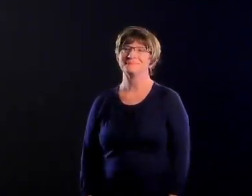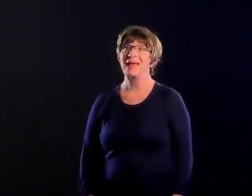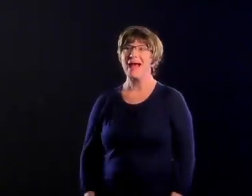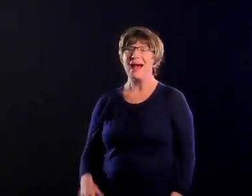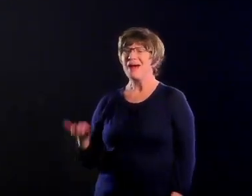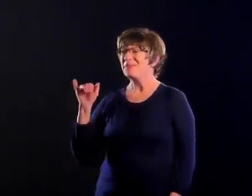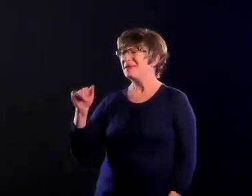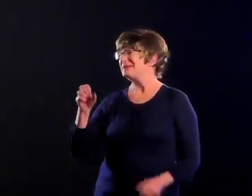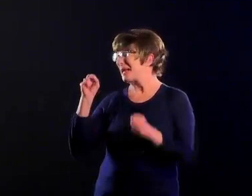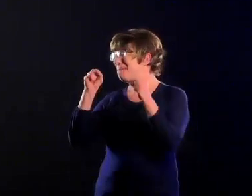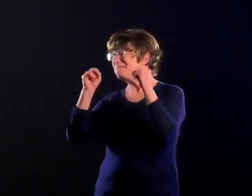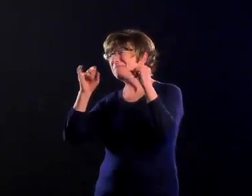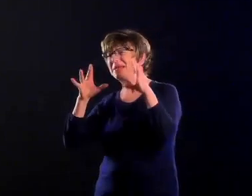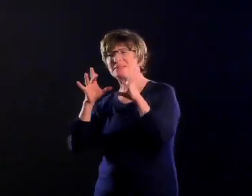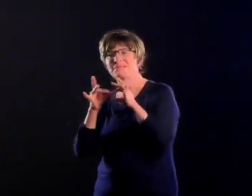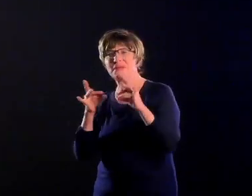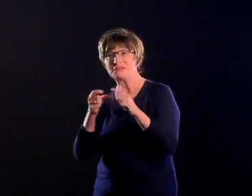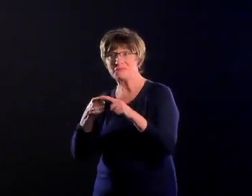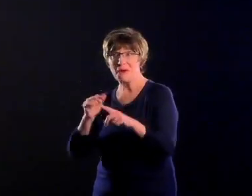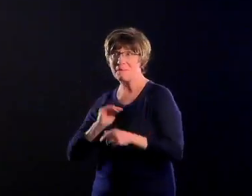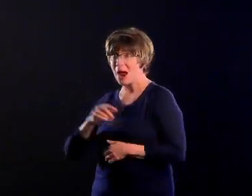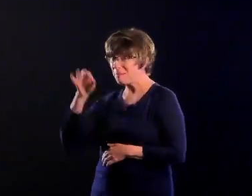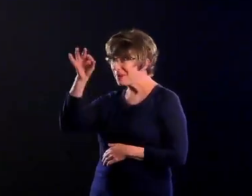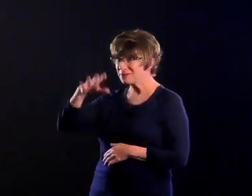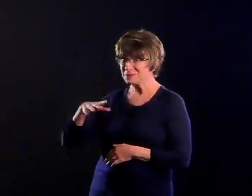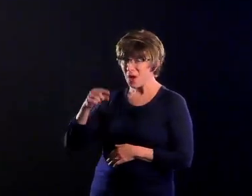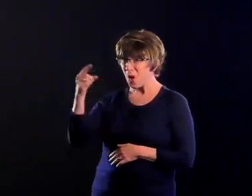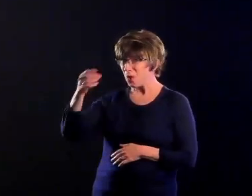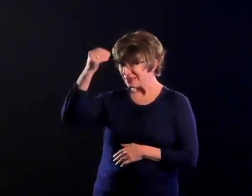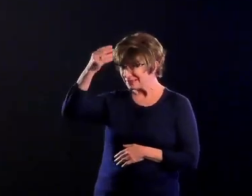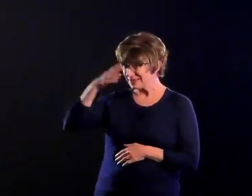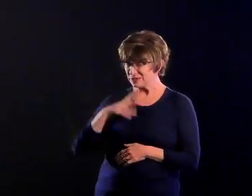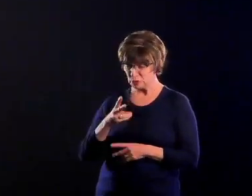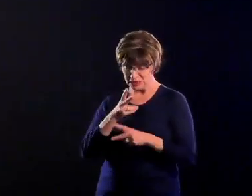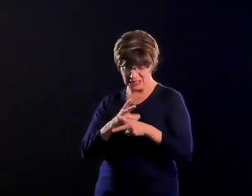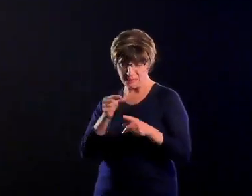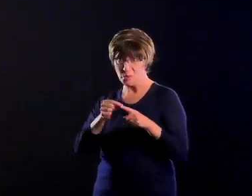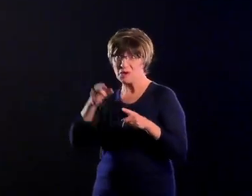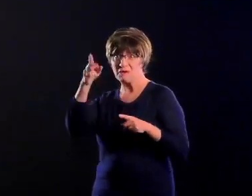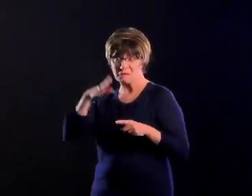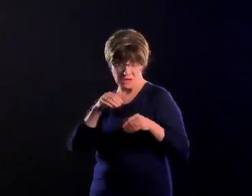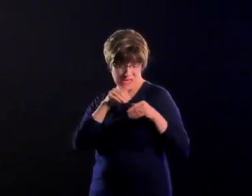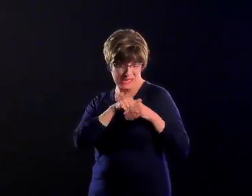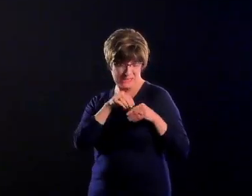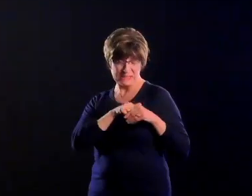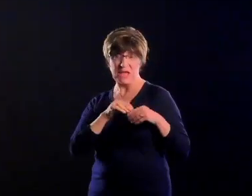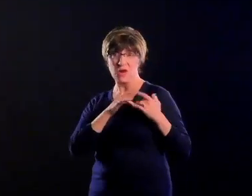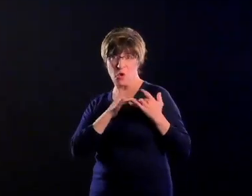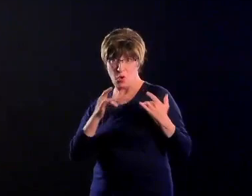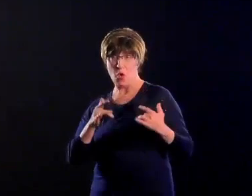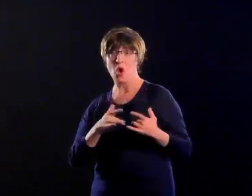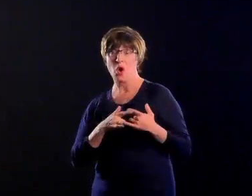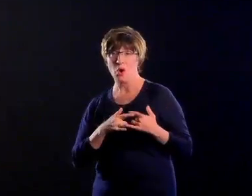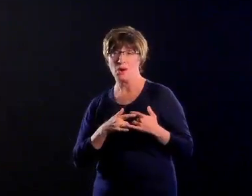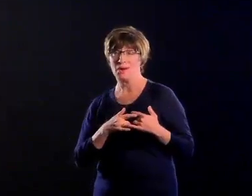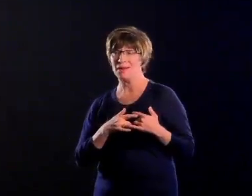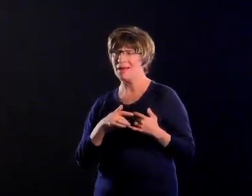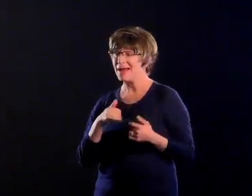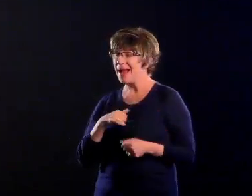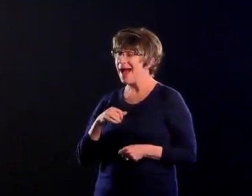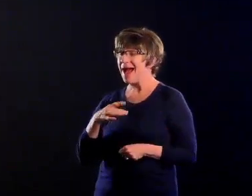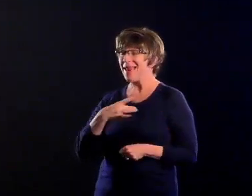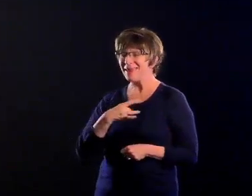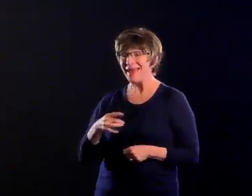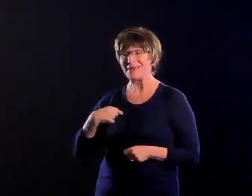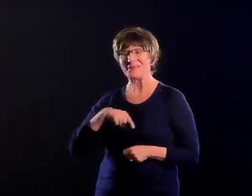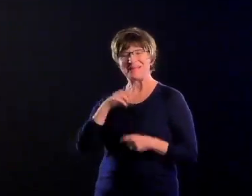That was an amazing message by our pastor, always reminding us to keep the word of God tucked deep inside of our heart. I love the fact that we